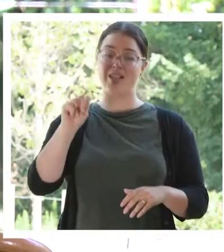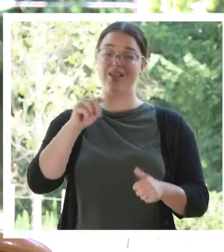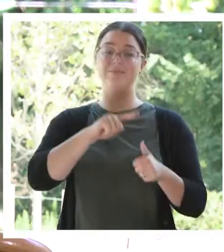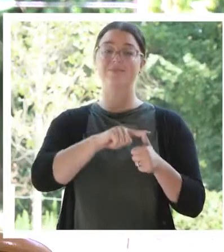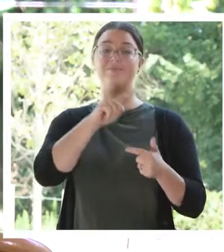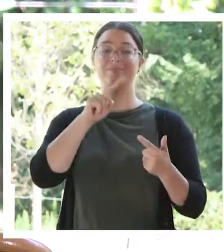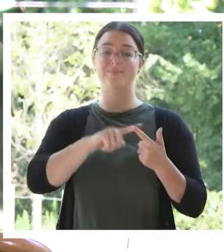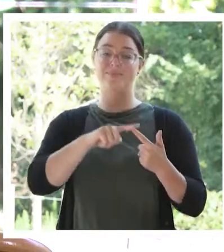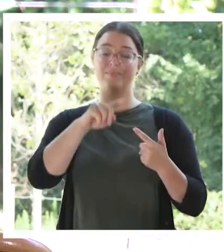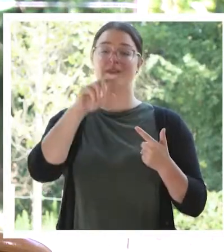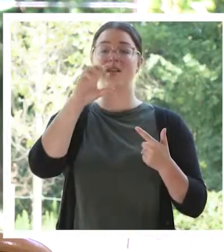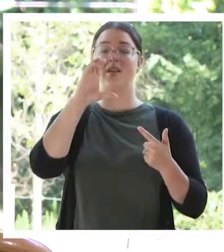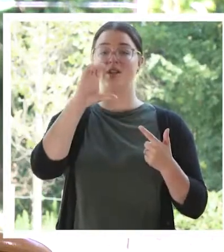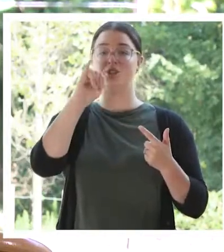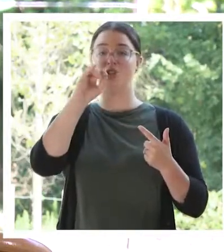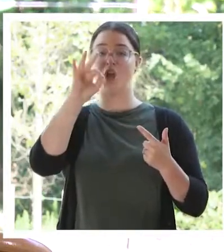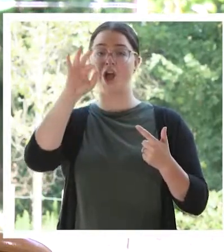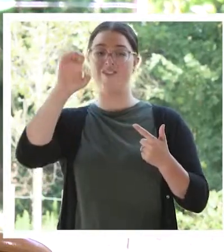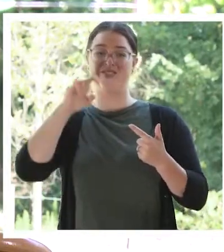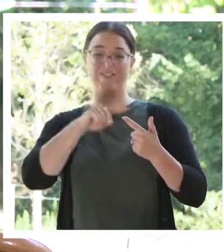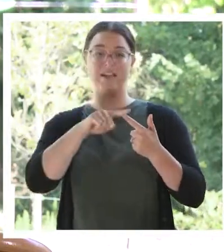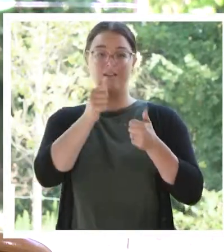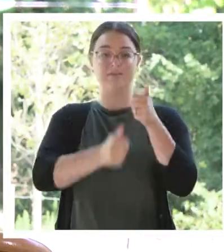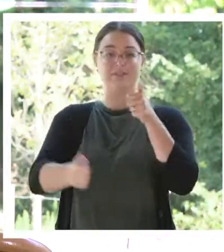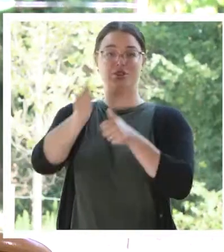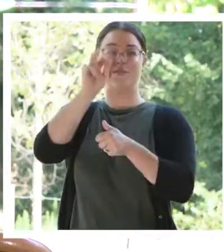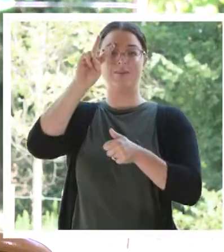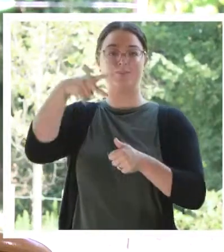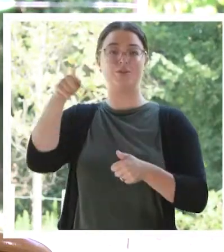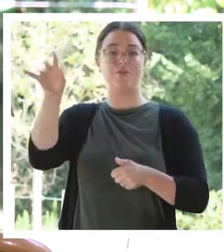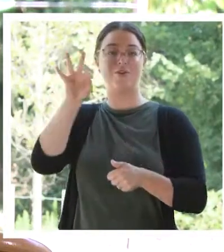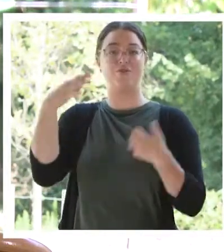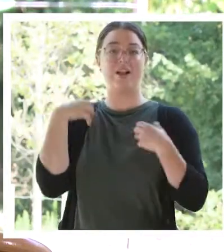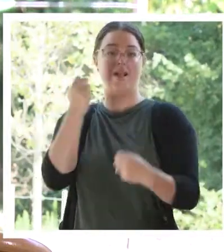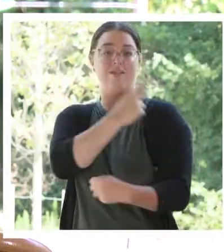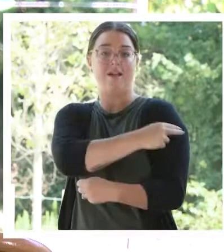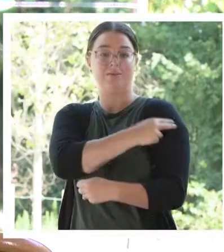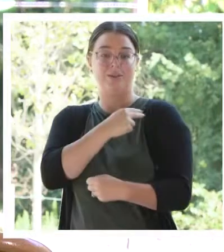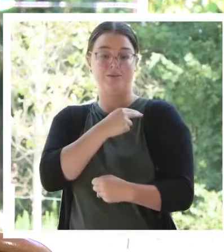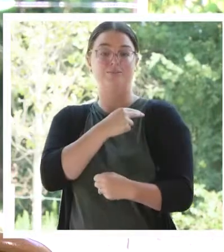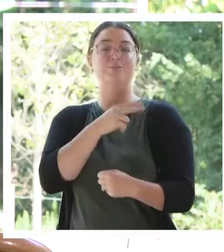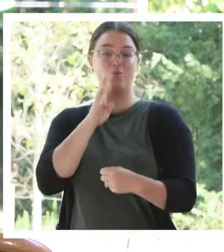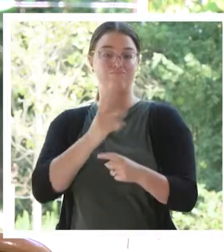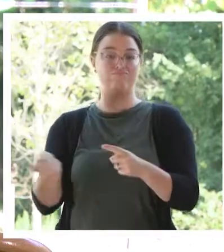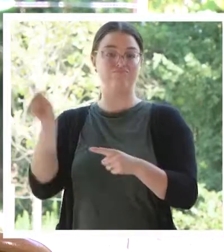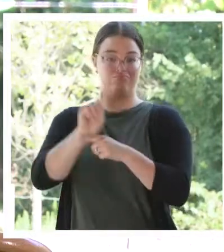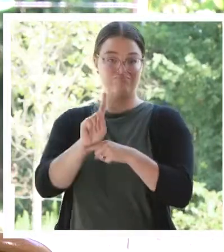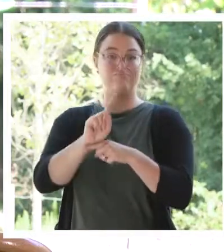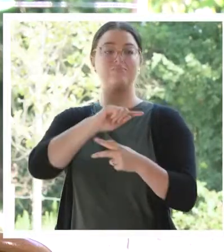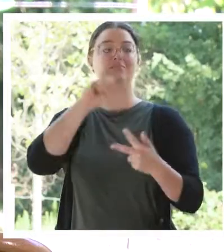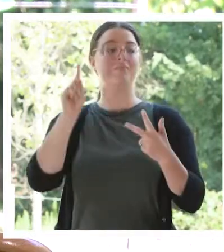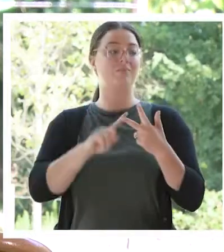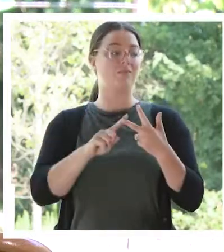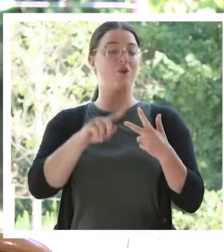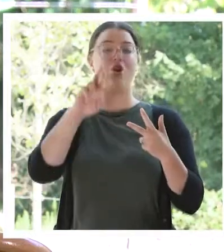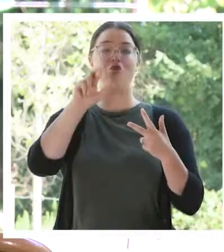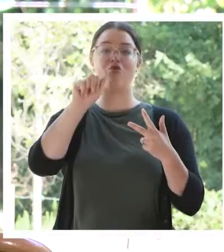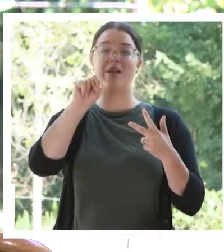of Frederick Health, will say a few words, as will Dr. Randall Culpepper, our Frederick County Deputy Health